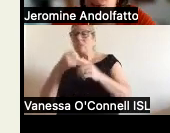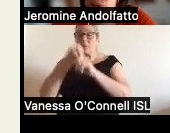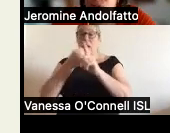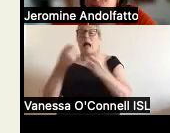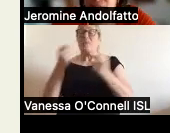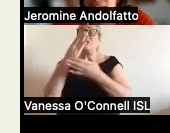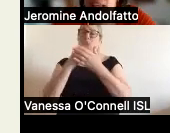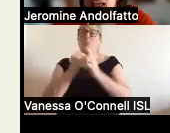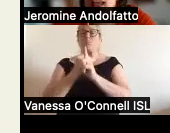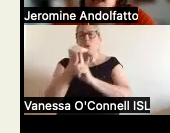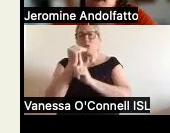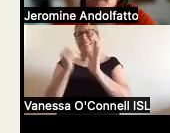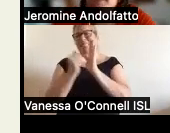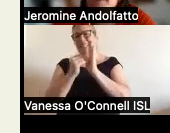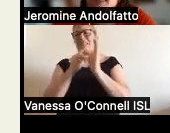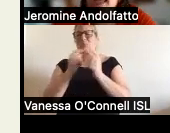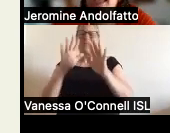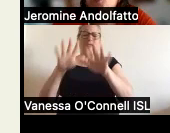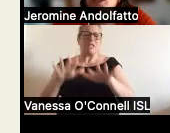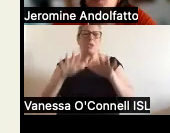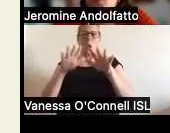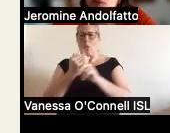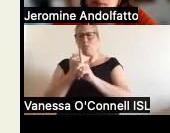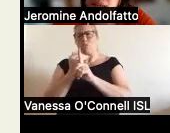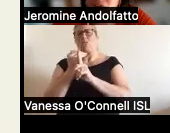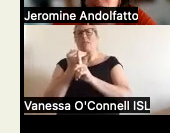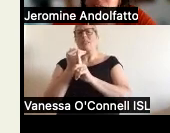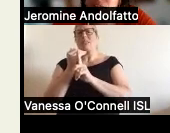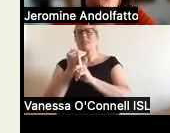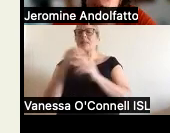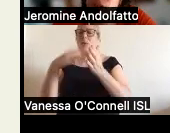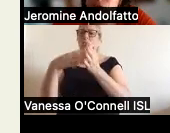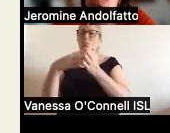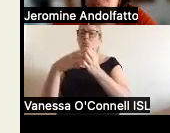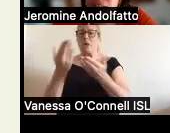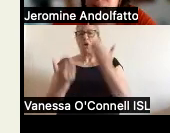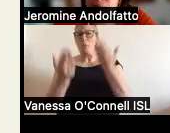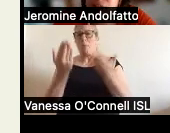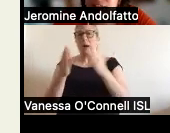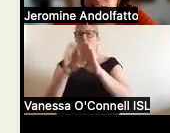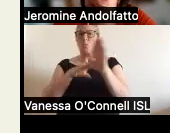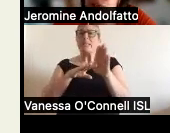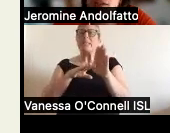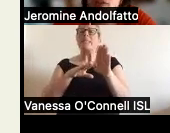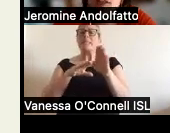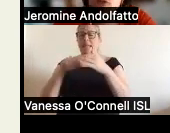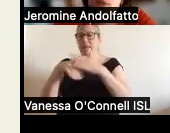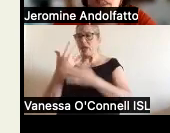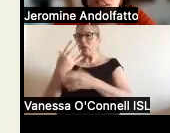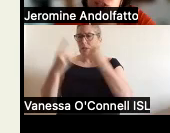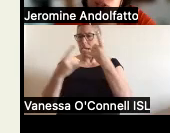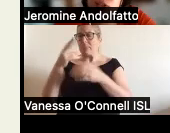really slow progress. And when we compare that with the evolution that happened at national level